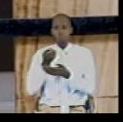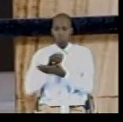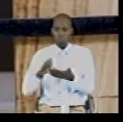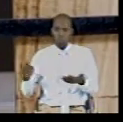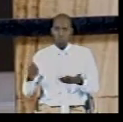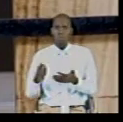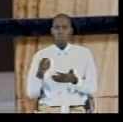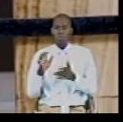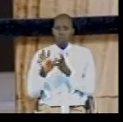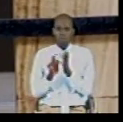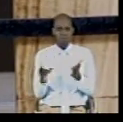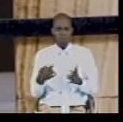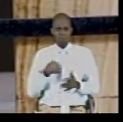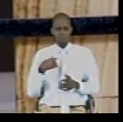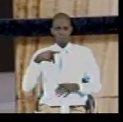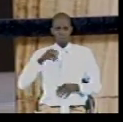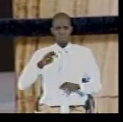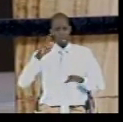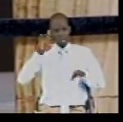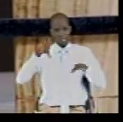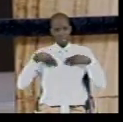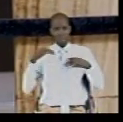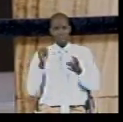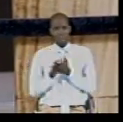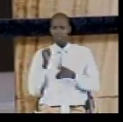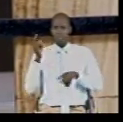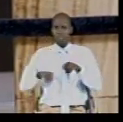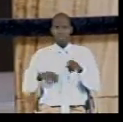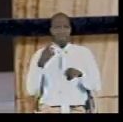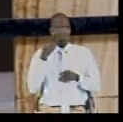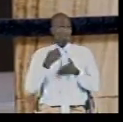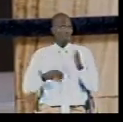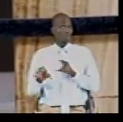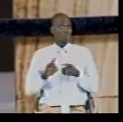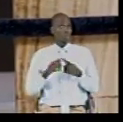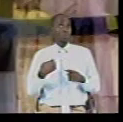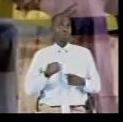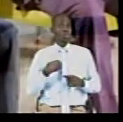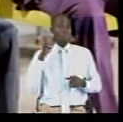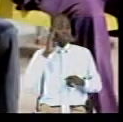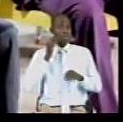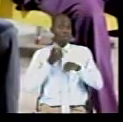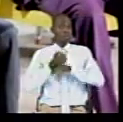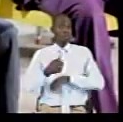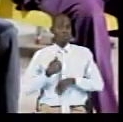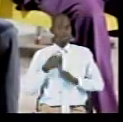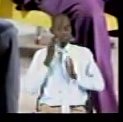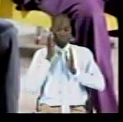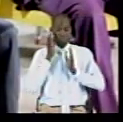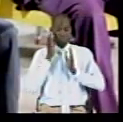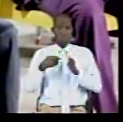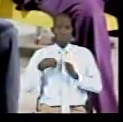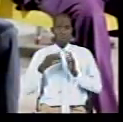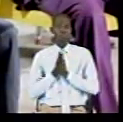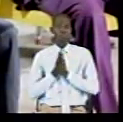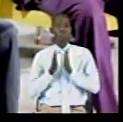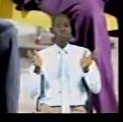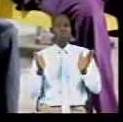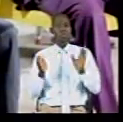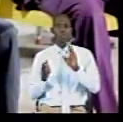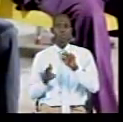do that, because look at what he did to me. There are people who say they are Christians. There are people who say